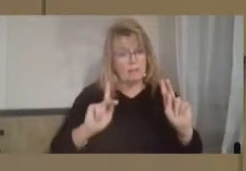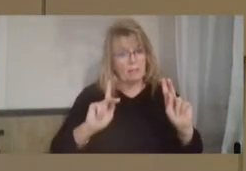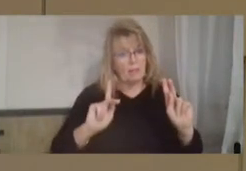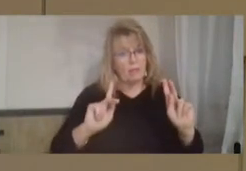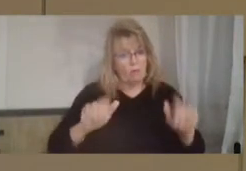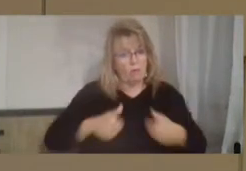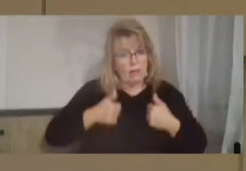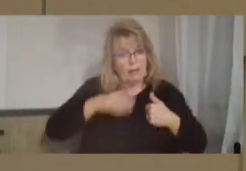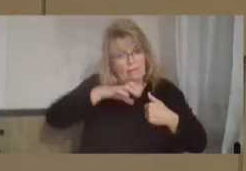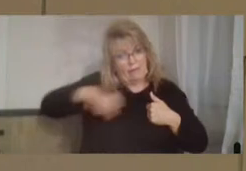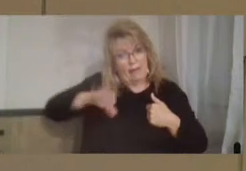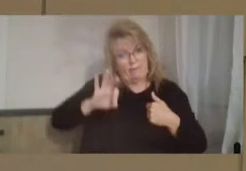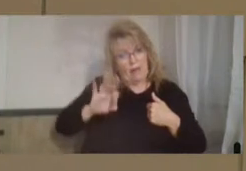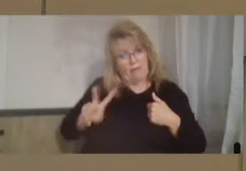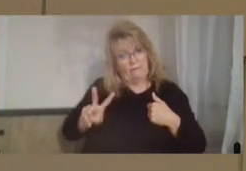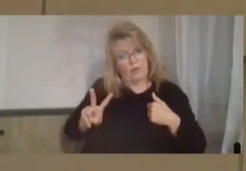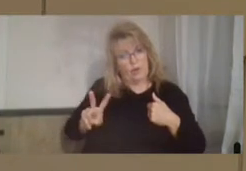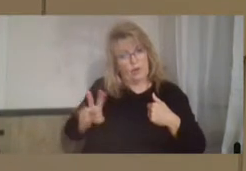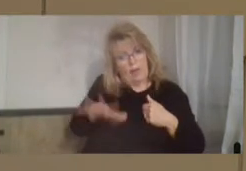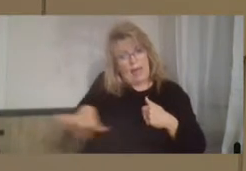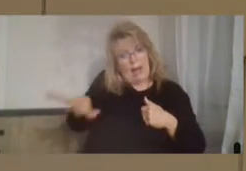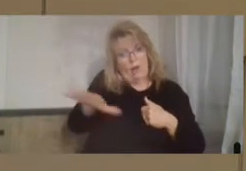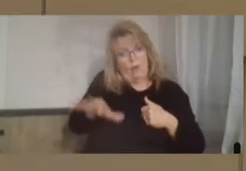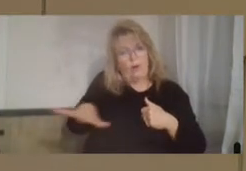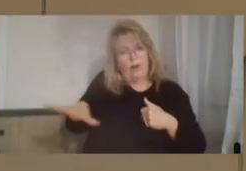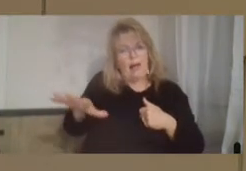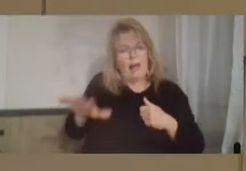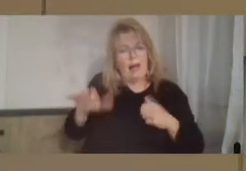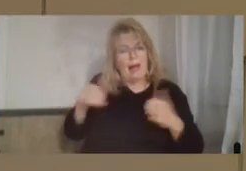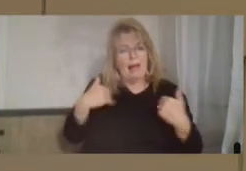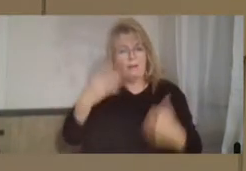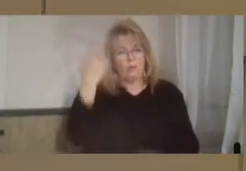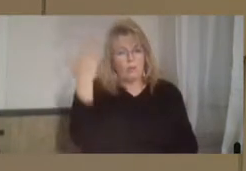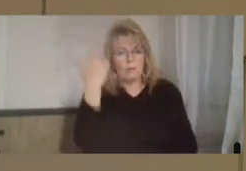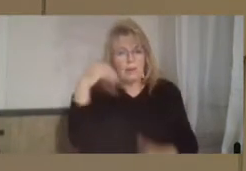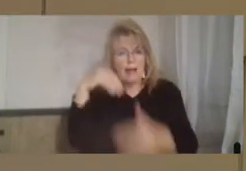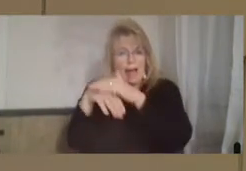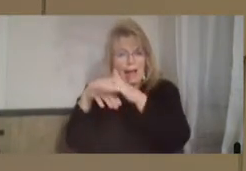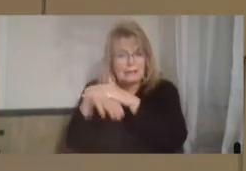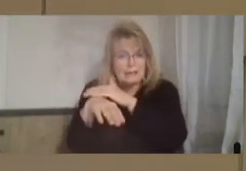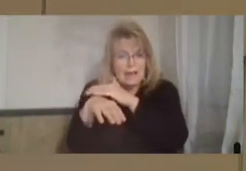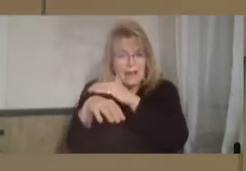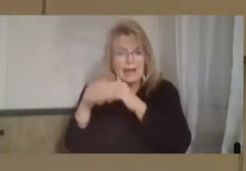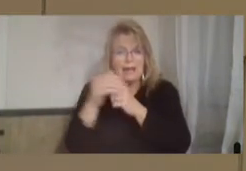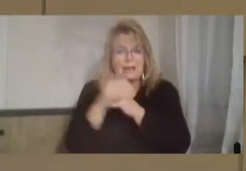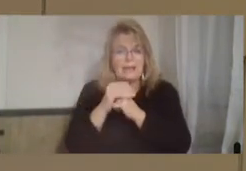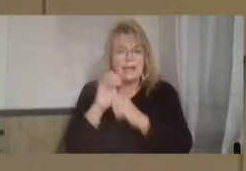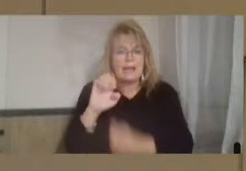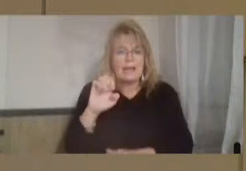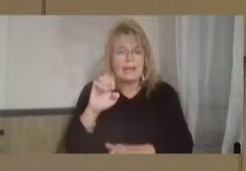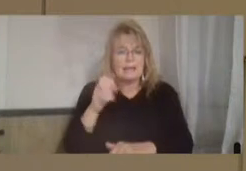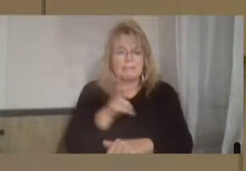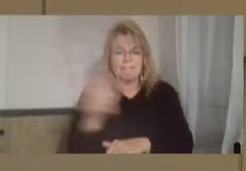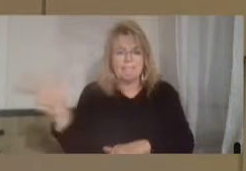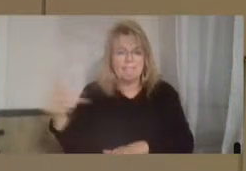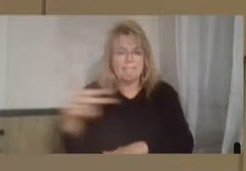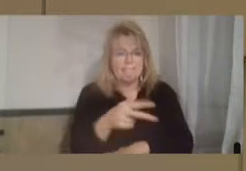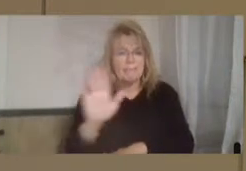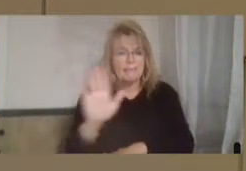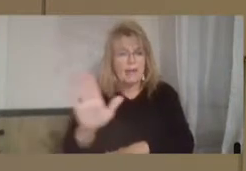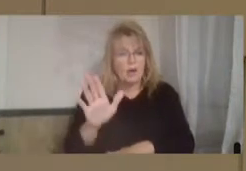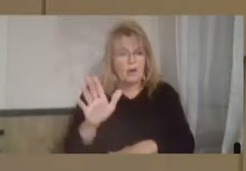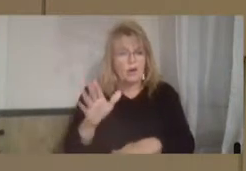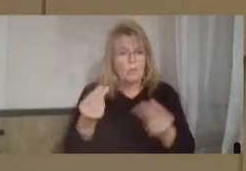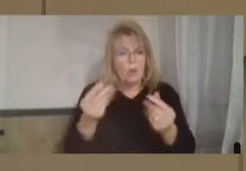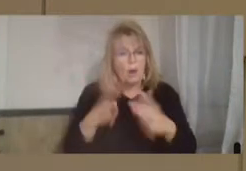View area have reasonable access to the egress and ingress of their properties. And